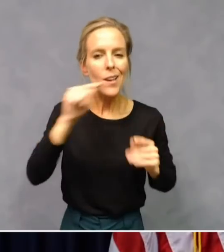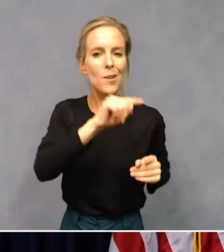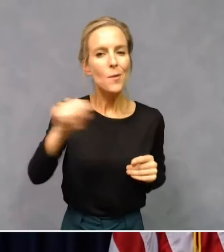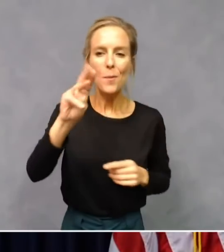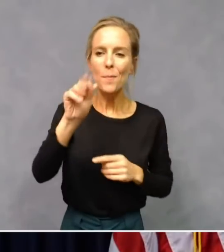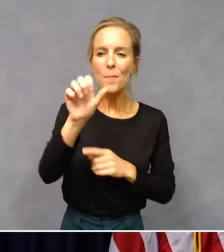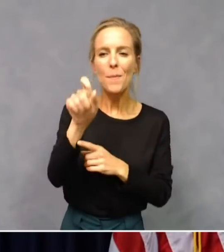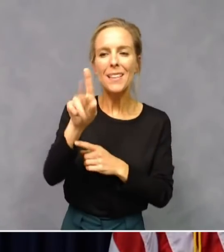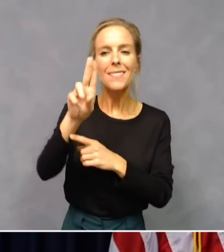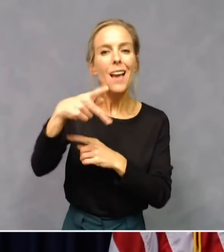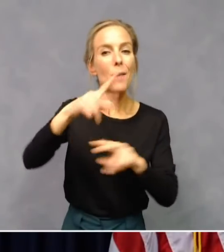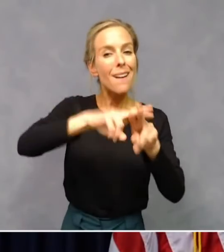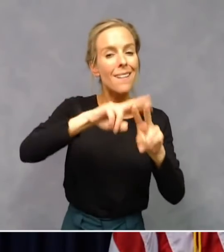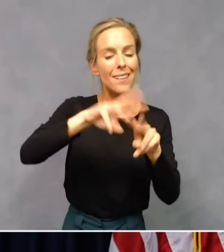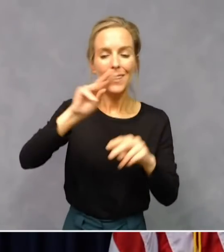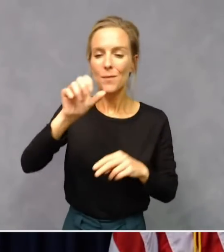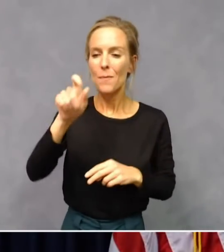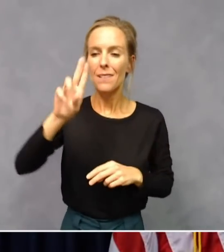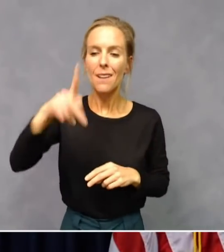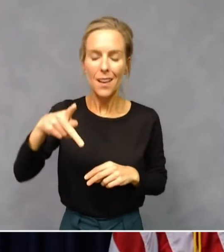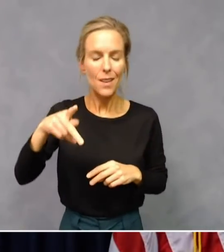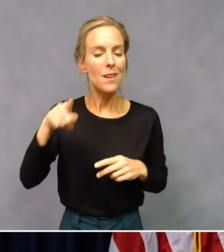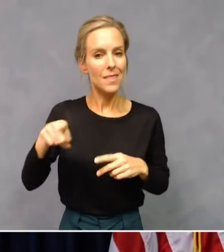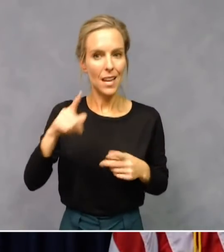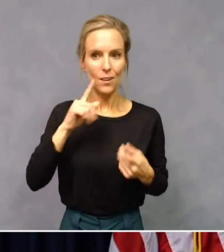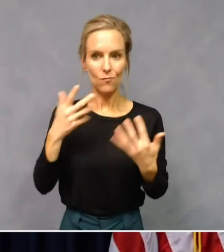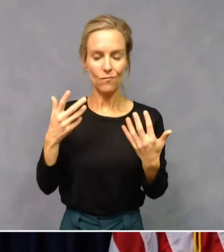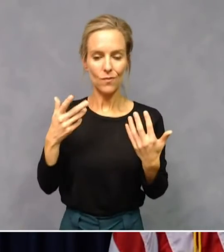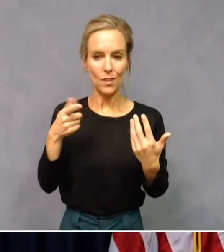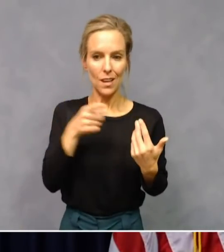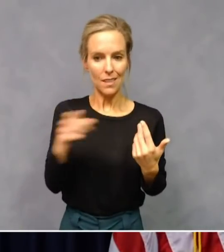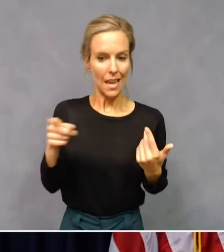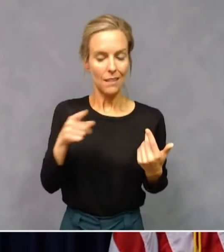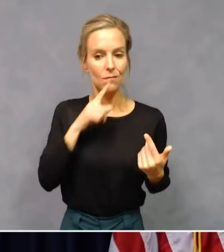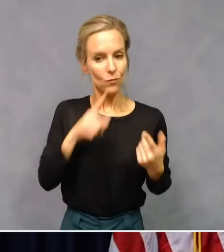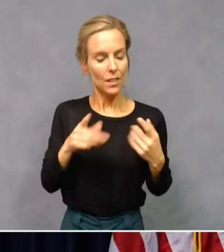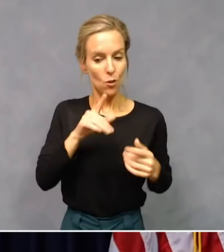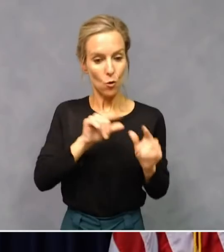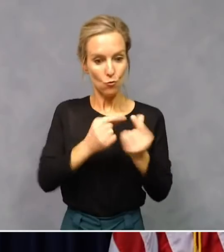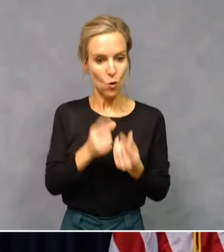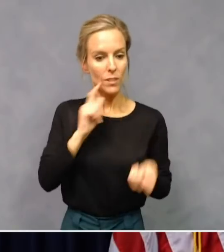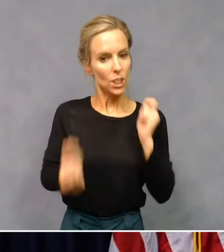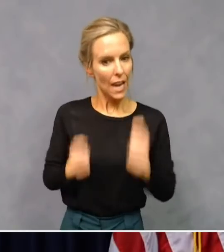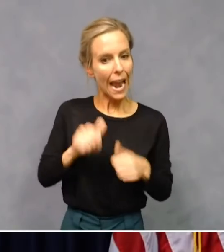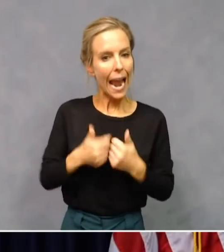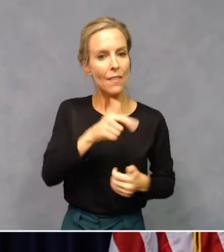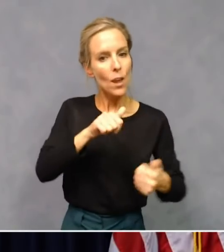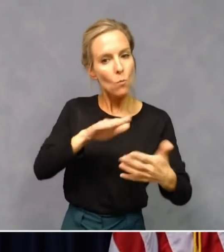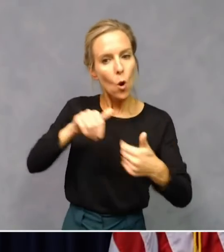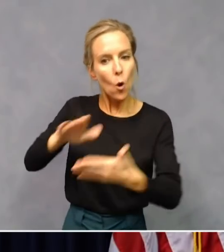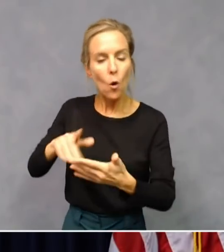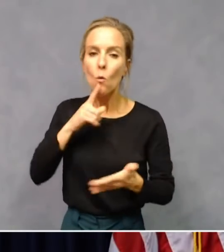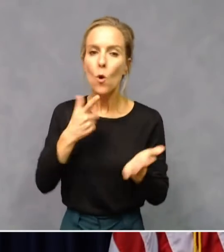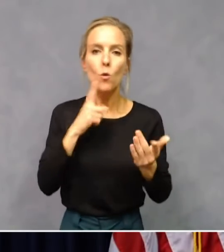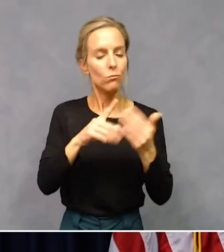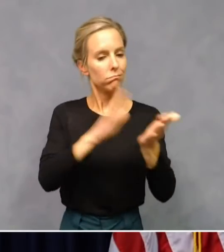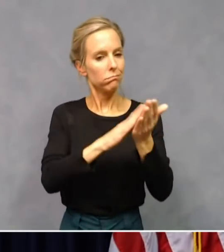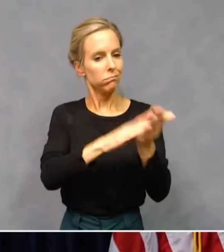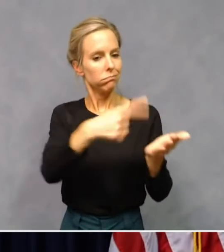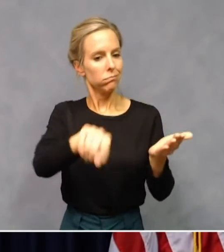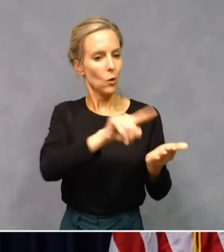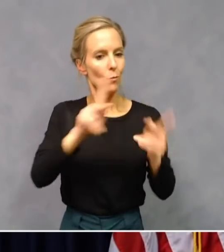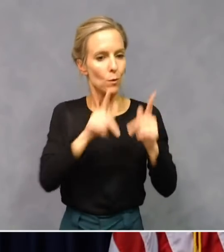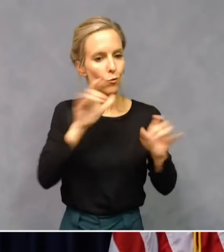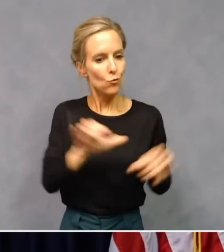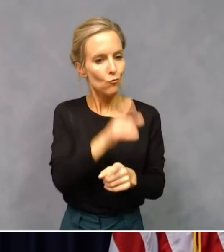even changing the way they go about some things. So we want to continue to applaud those that are doing it right, who are following the